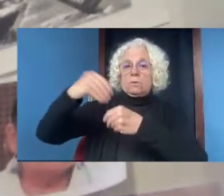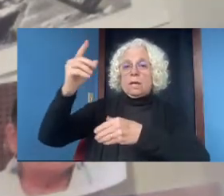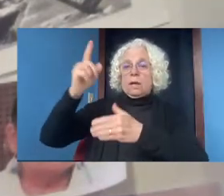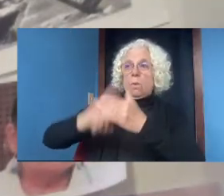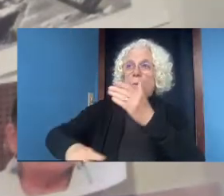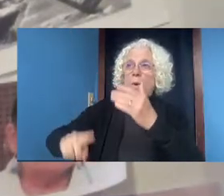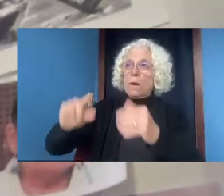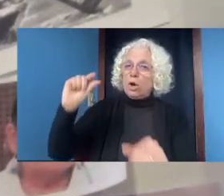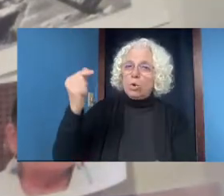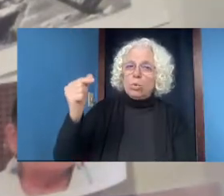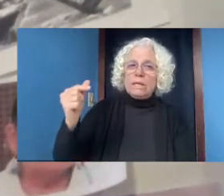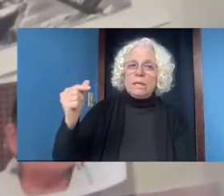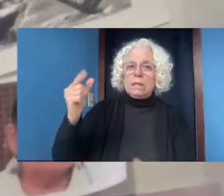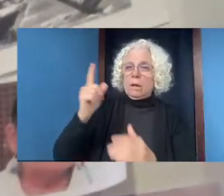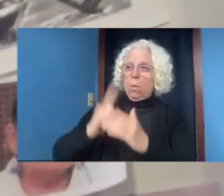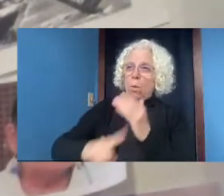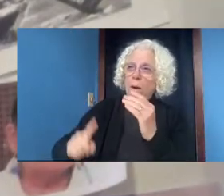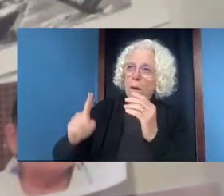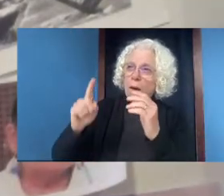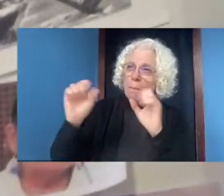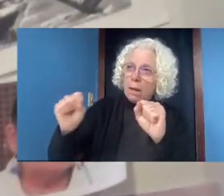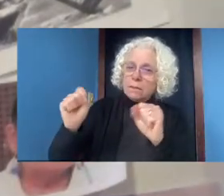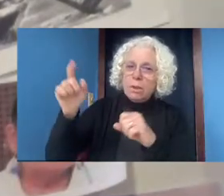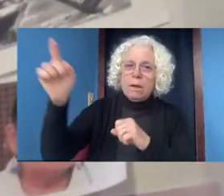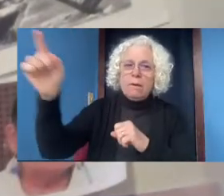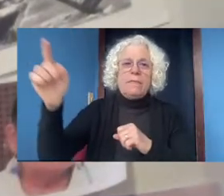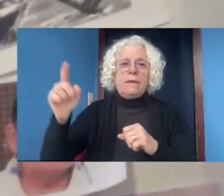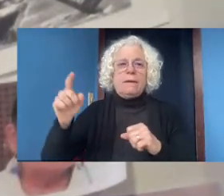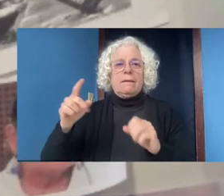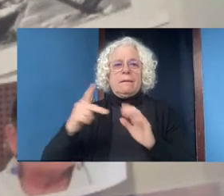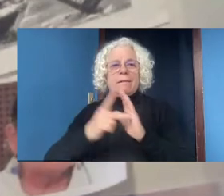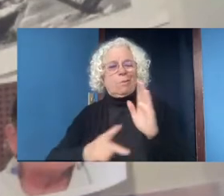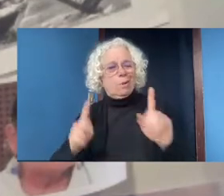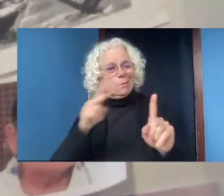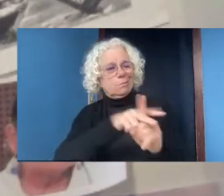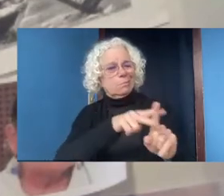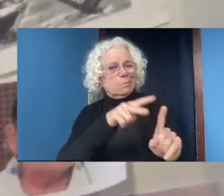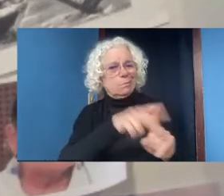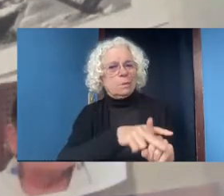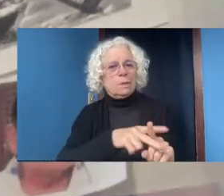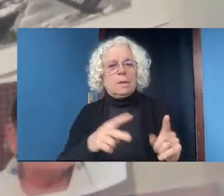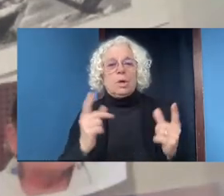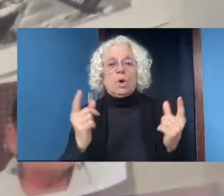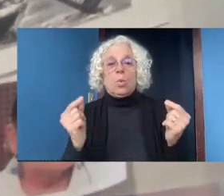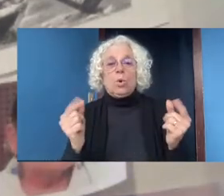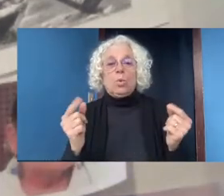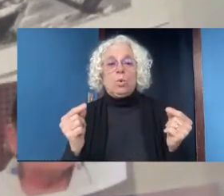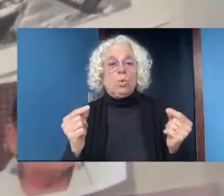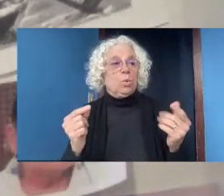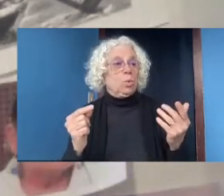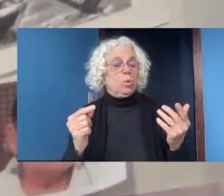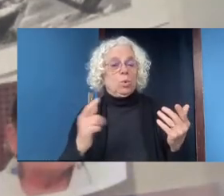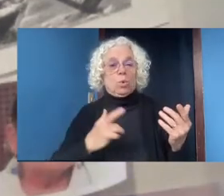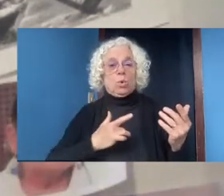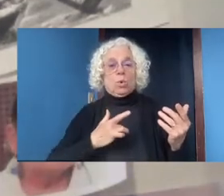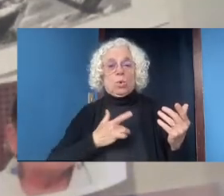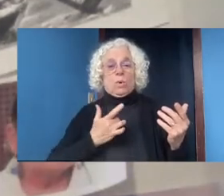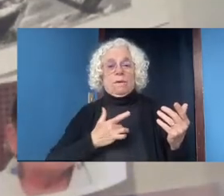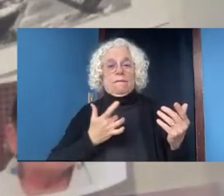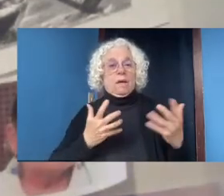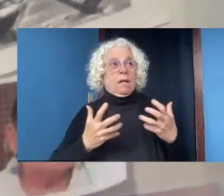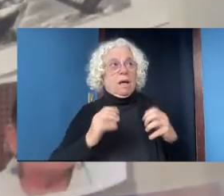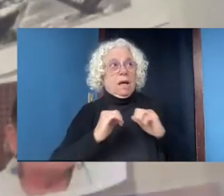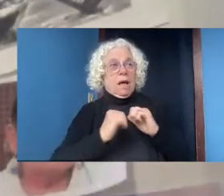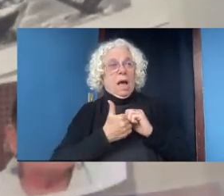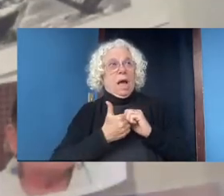of misbegotten bureaucracy. We found alcohol, smoke, and anything else to break us through to the